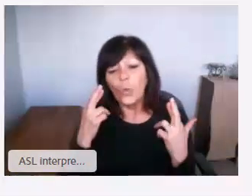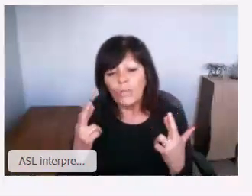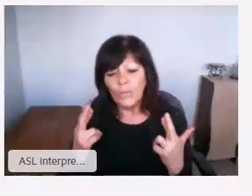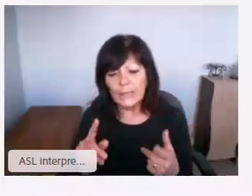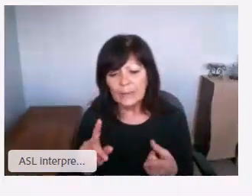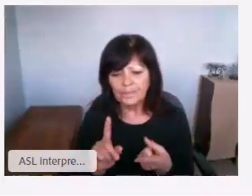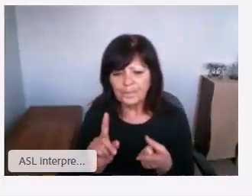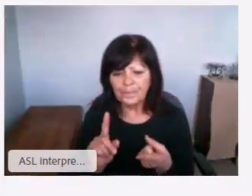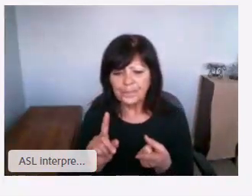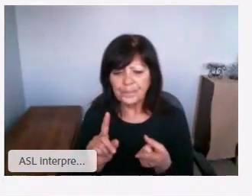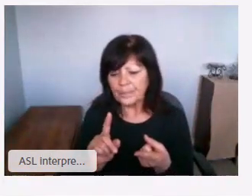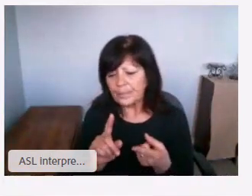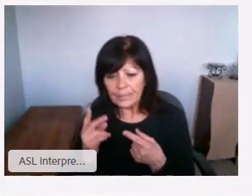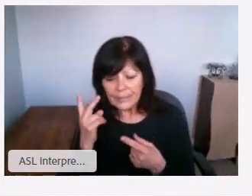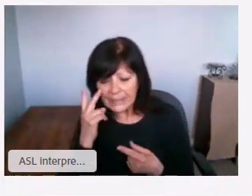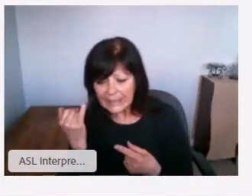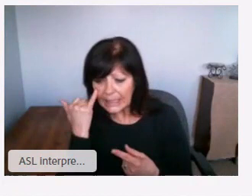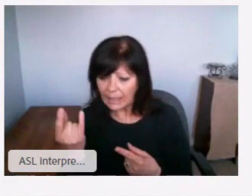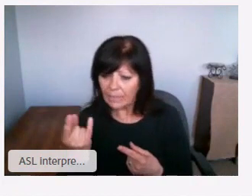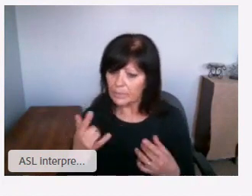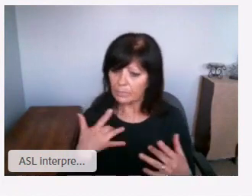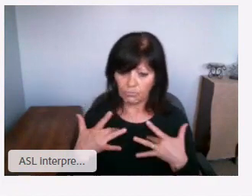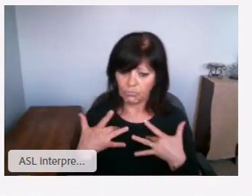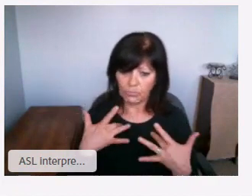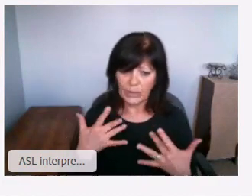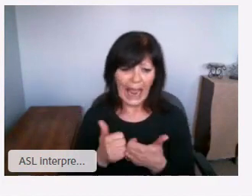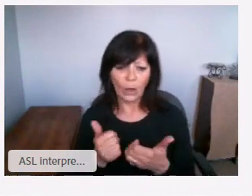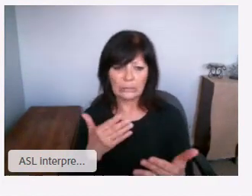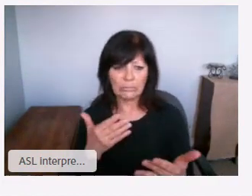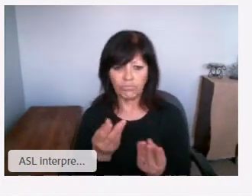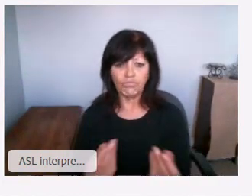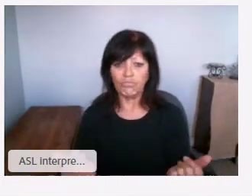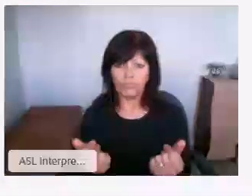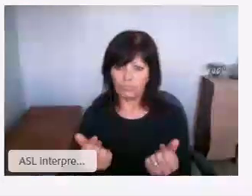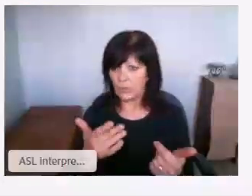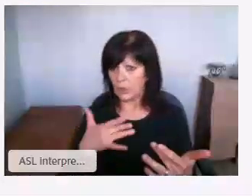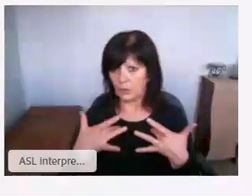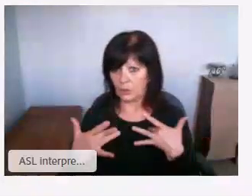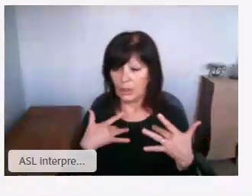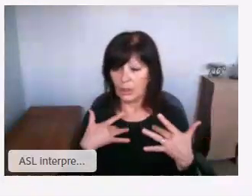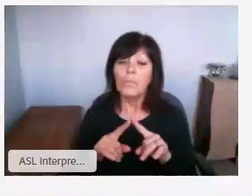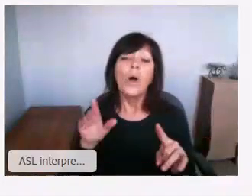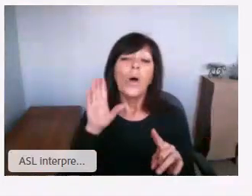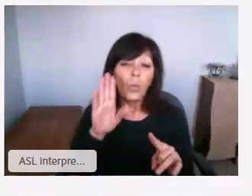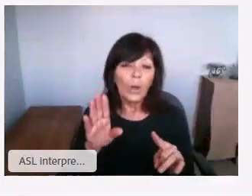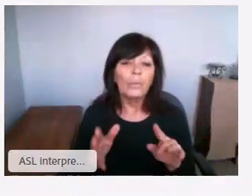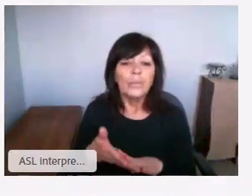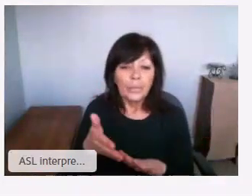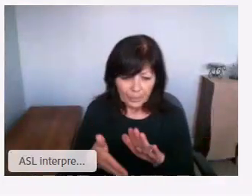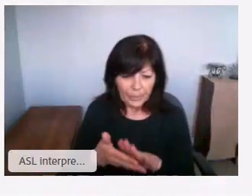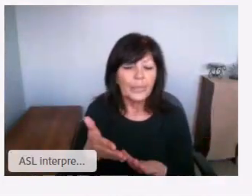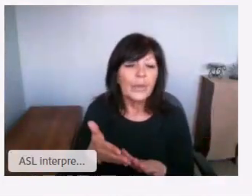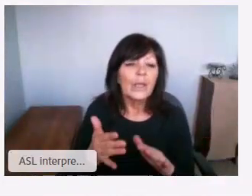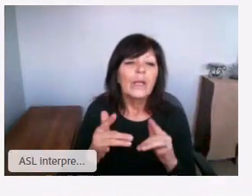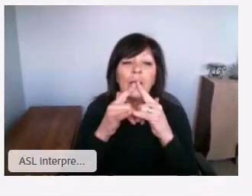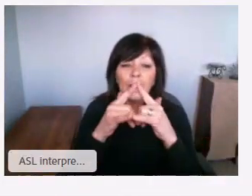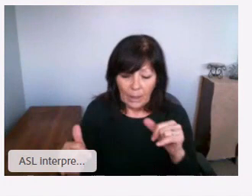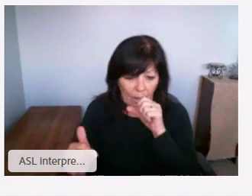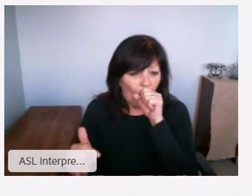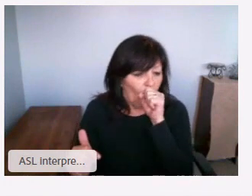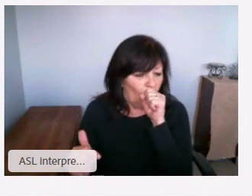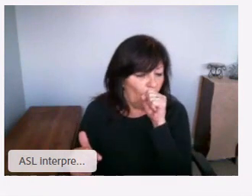and see if those concerns are valid and how we mitigate those concerns as well. But we will be operating both services simultaneously. So even if